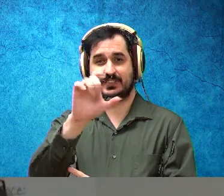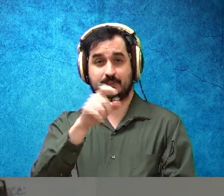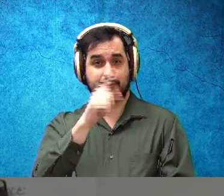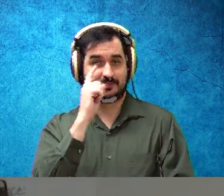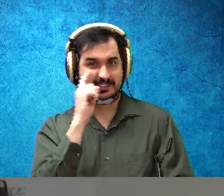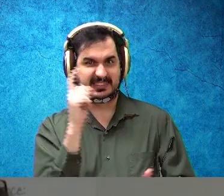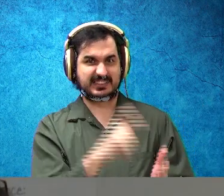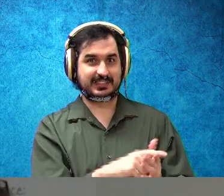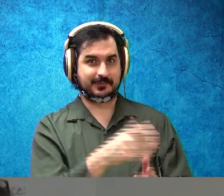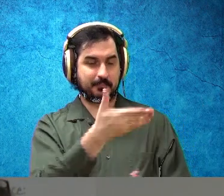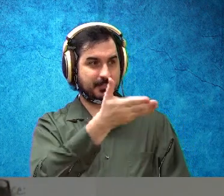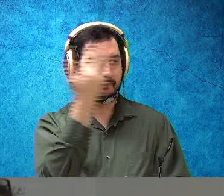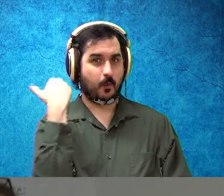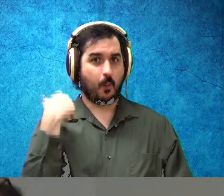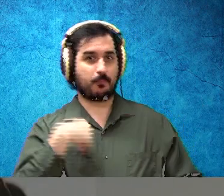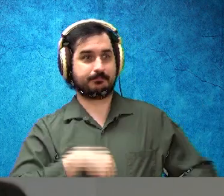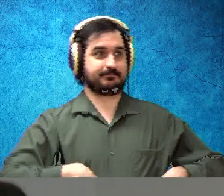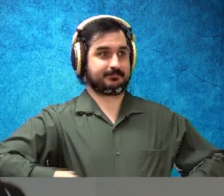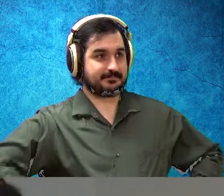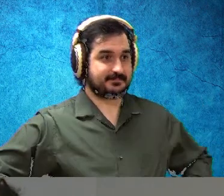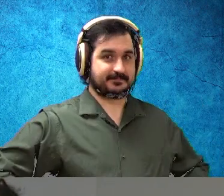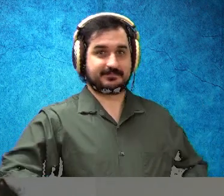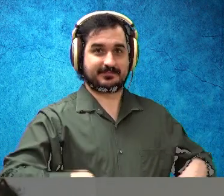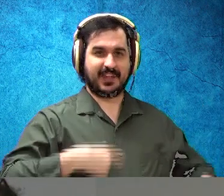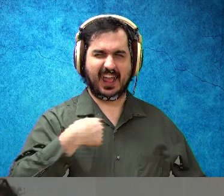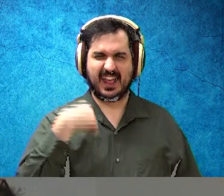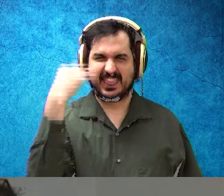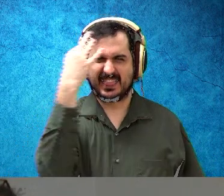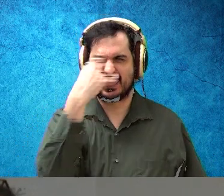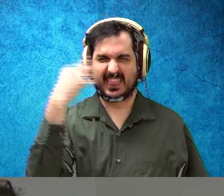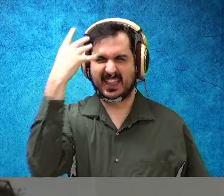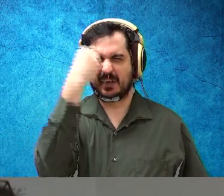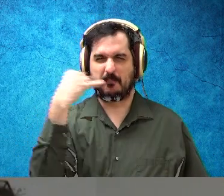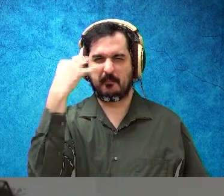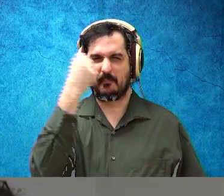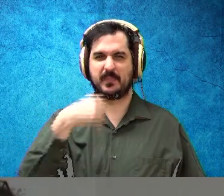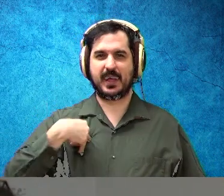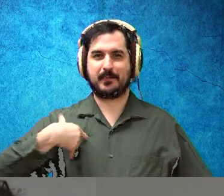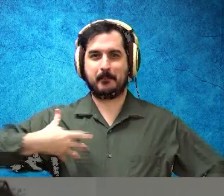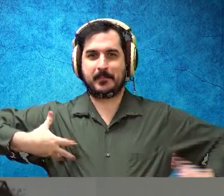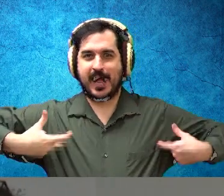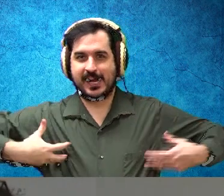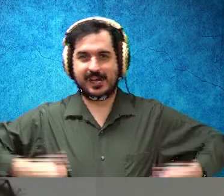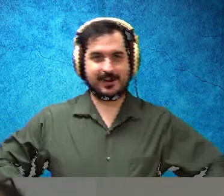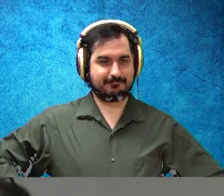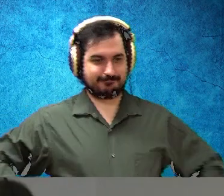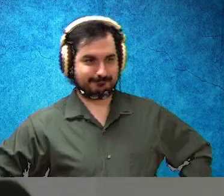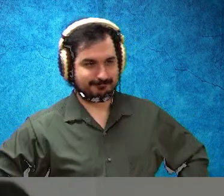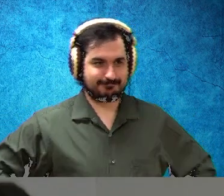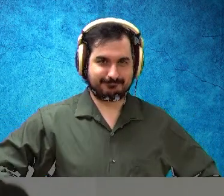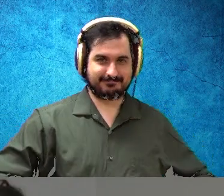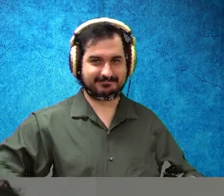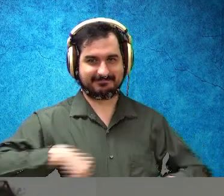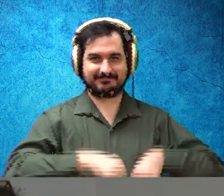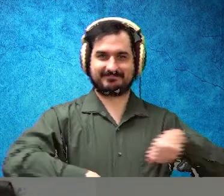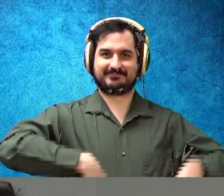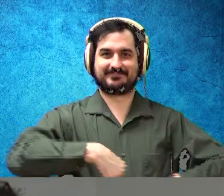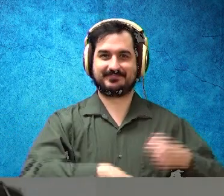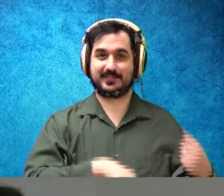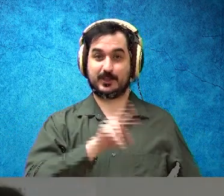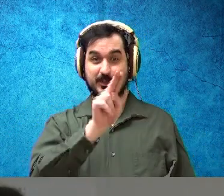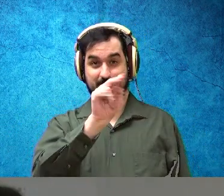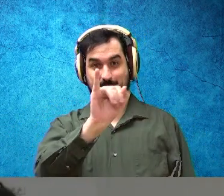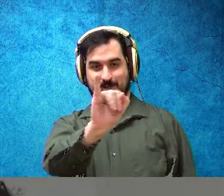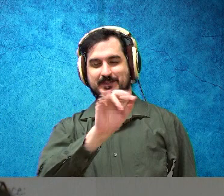a unicycle? I think about the circus and the monkey riding on the unicycle. Yes, una